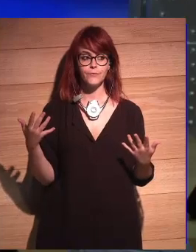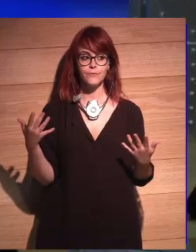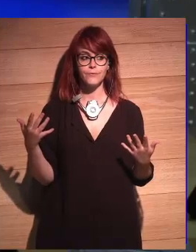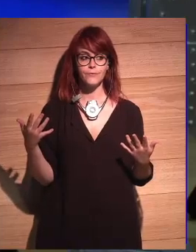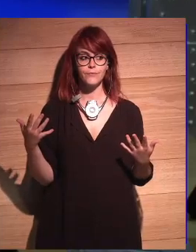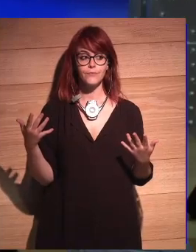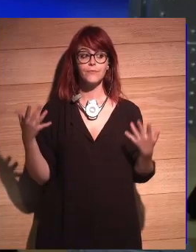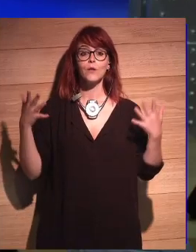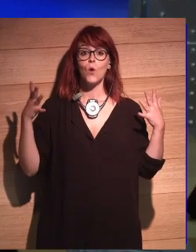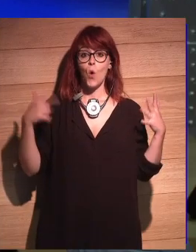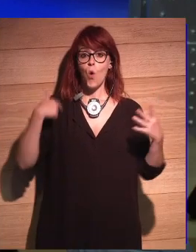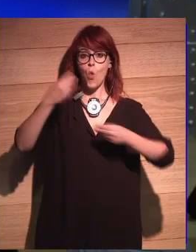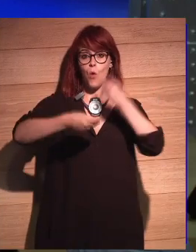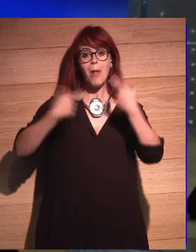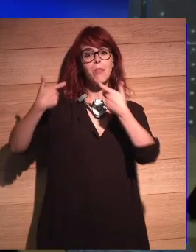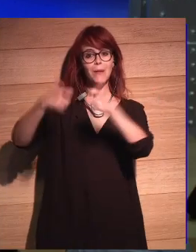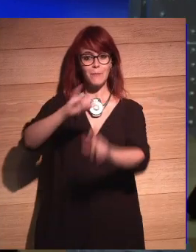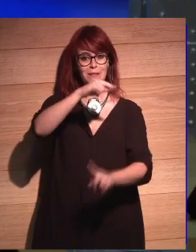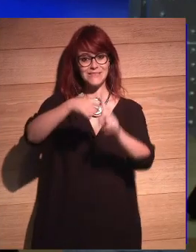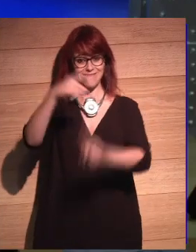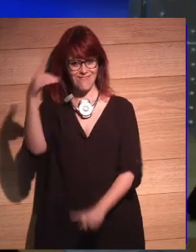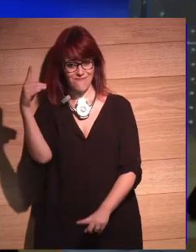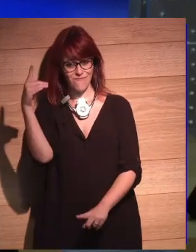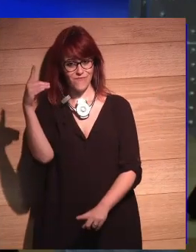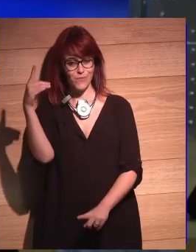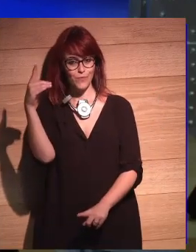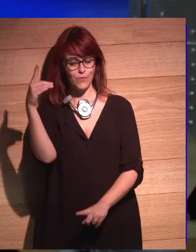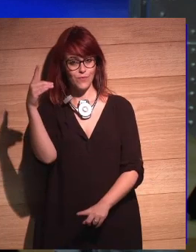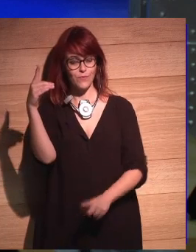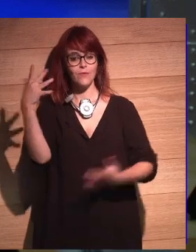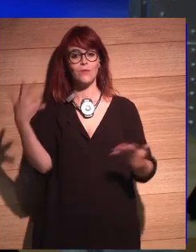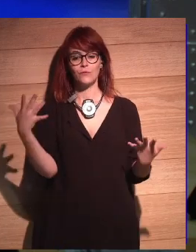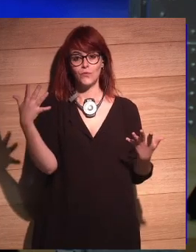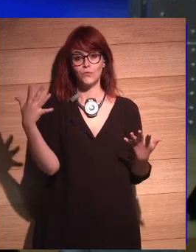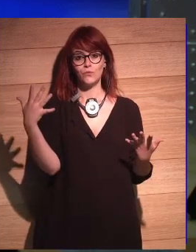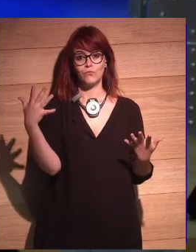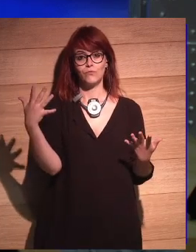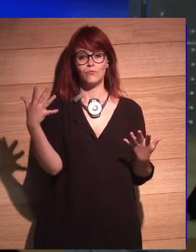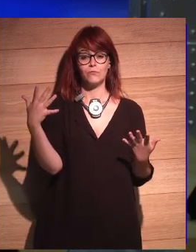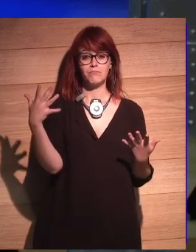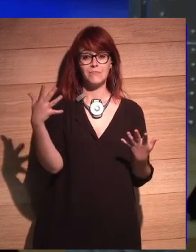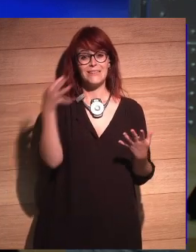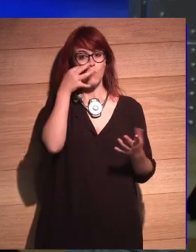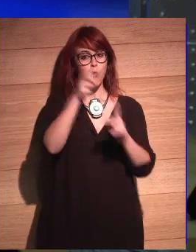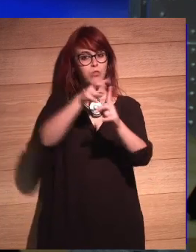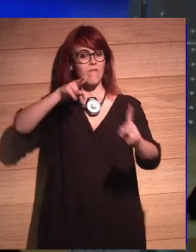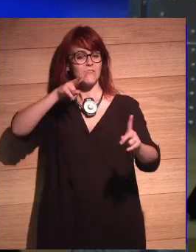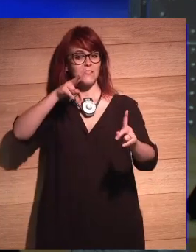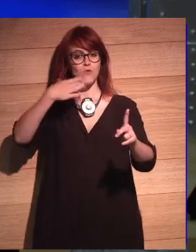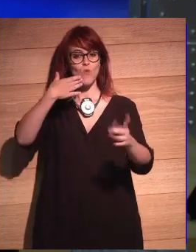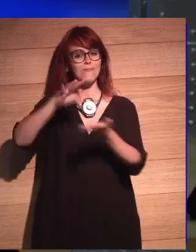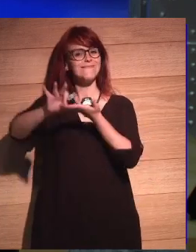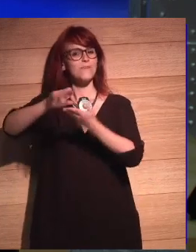it for R&D, so I have a look at it from a kind of public service point of view because we're the BBC. So